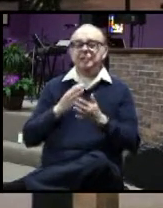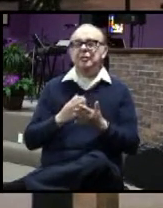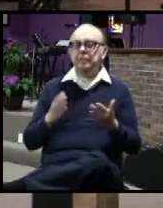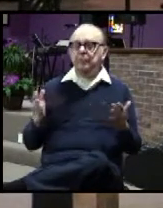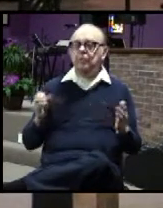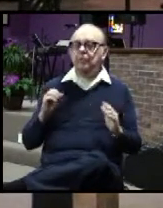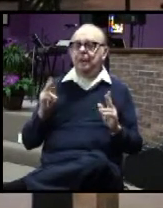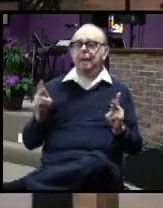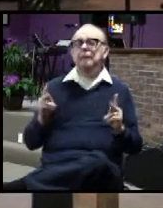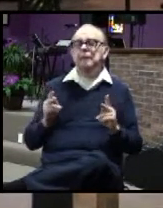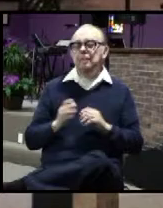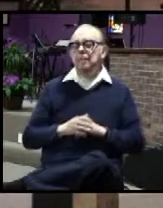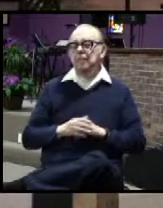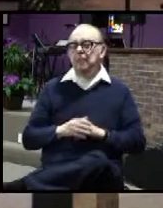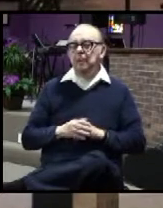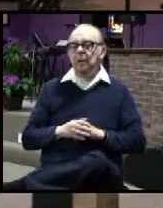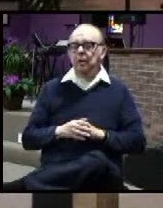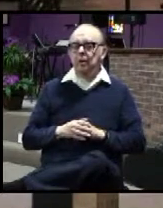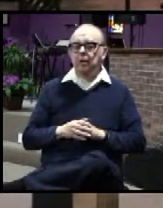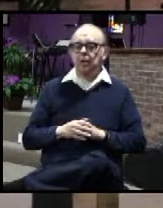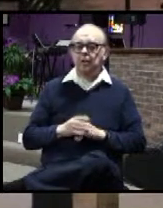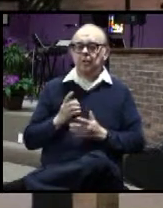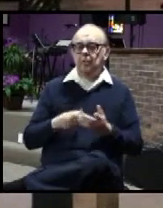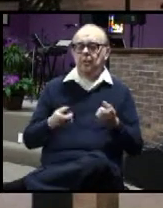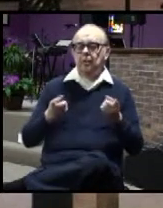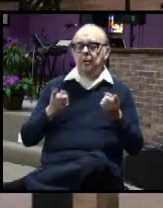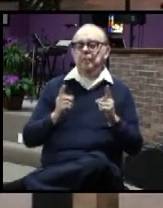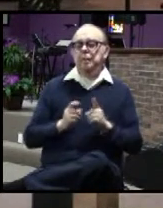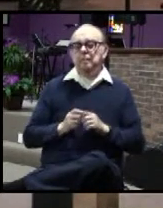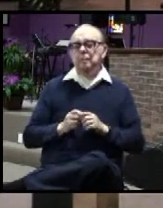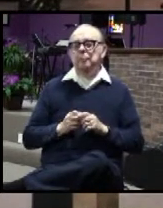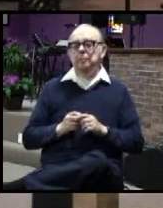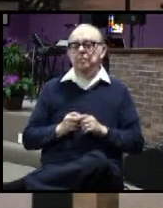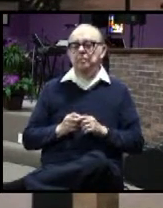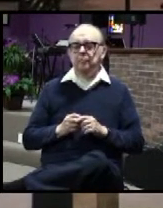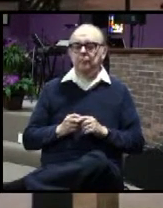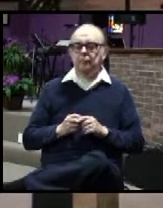Okay, so what happened was